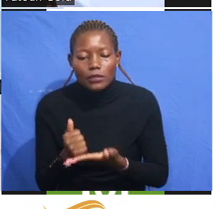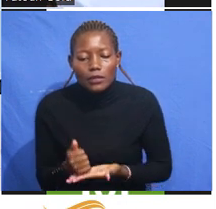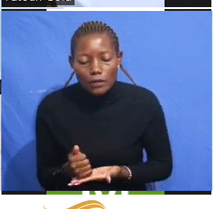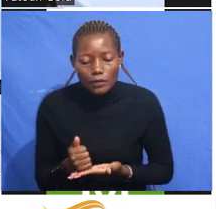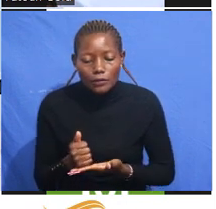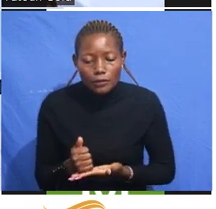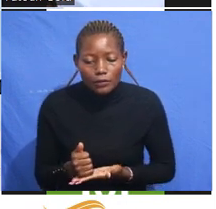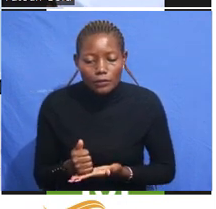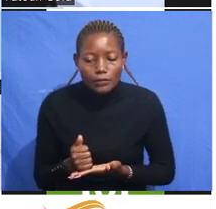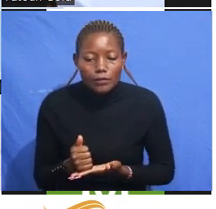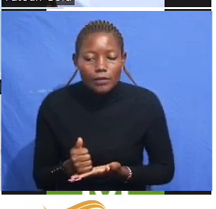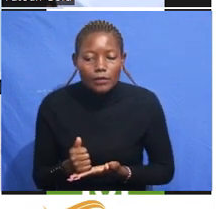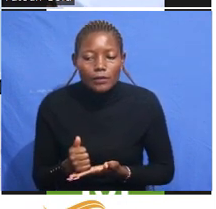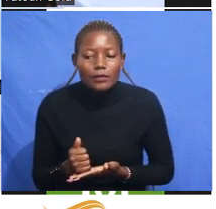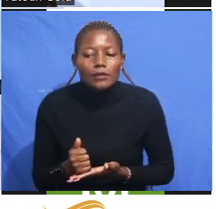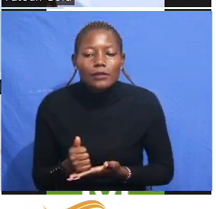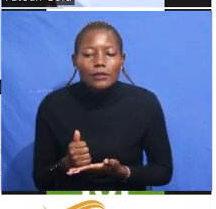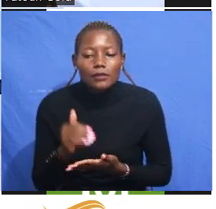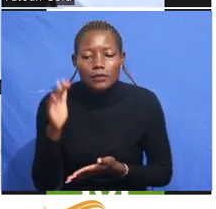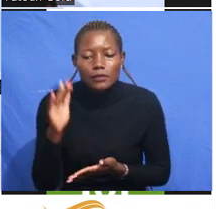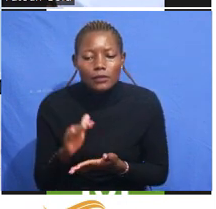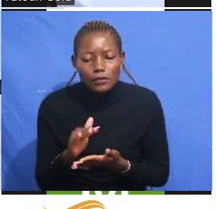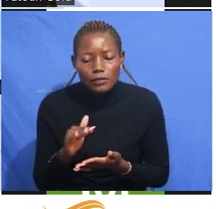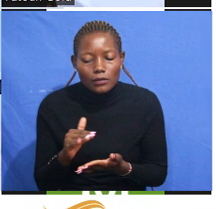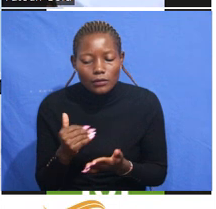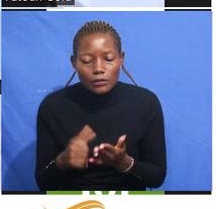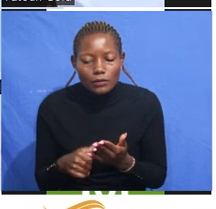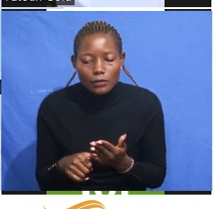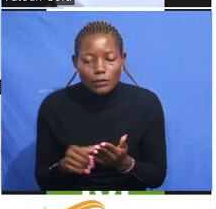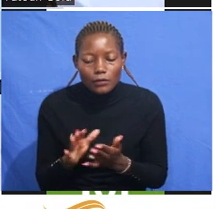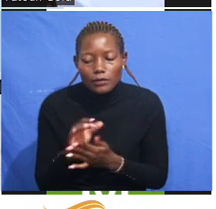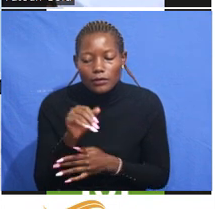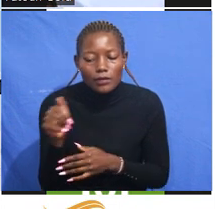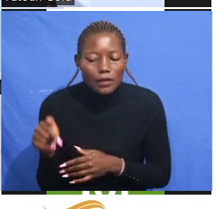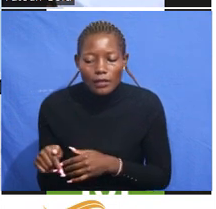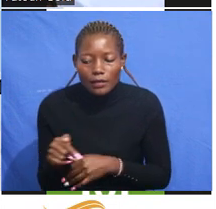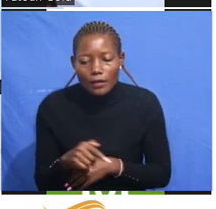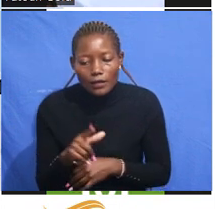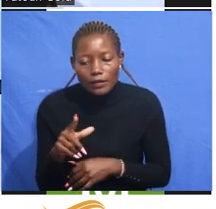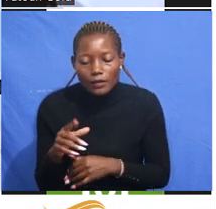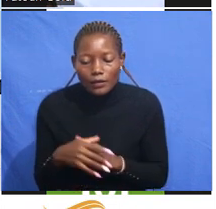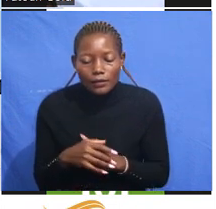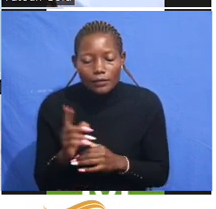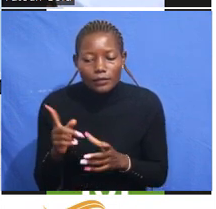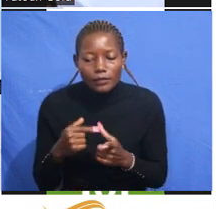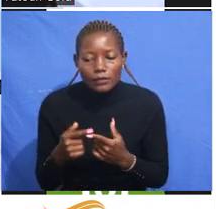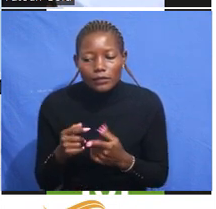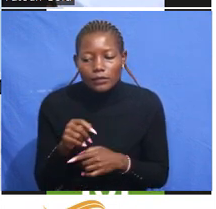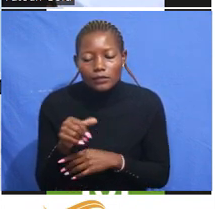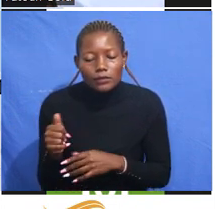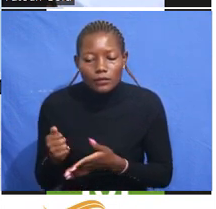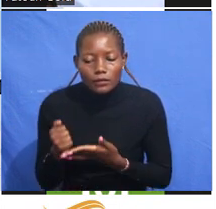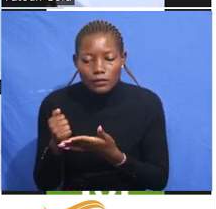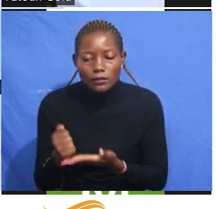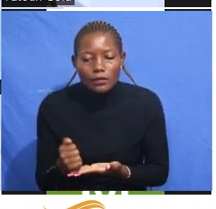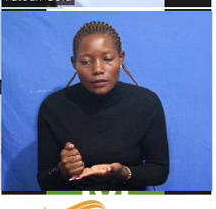to neutralize unnecessary motion. That is the other leg muscles. And then the fixators assist in holding the rest